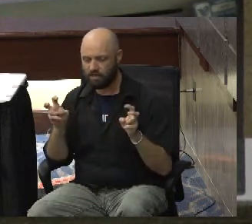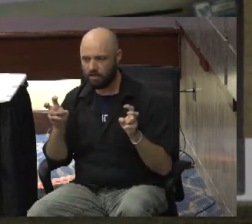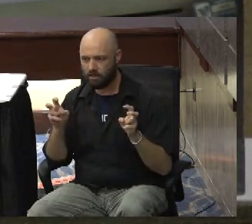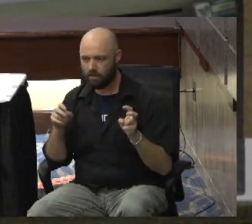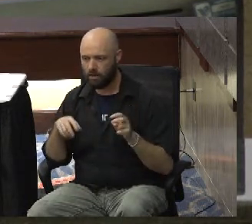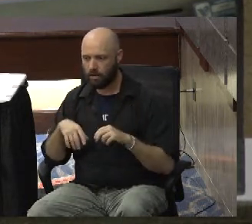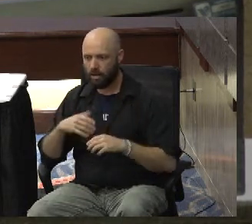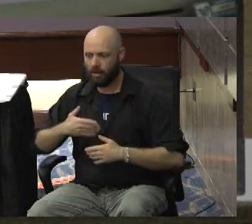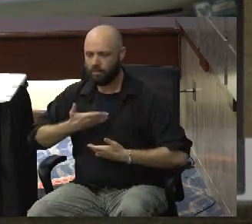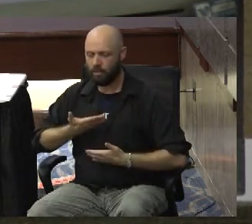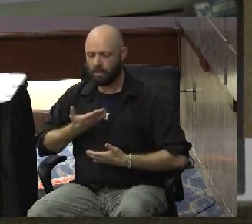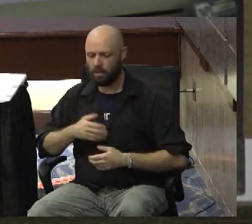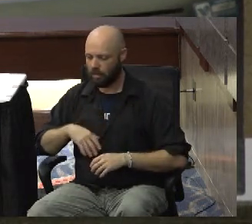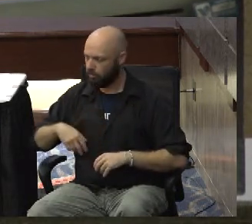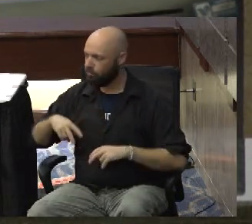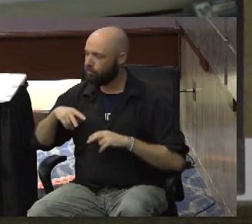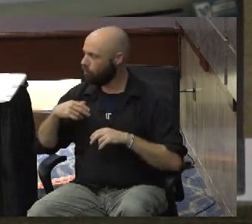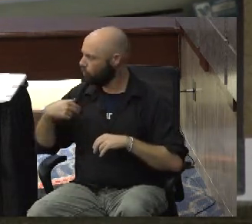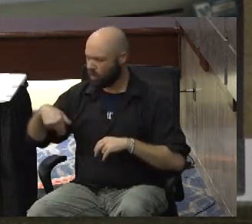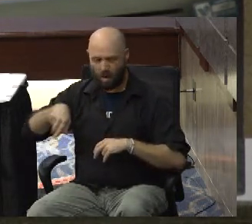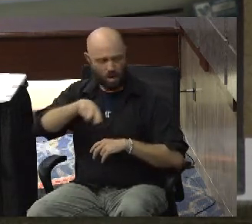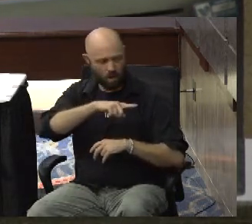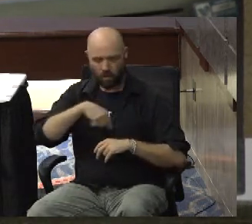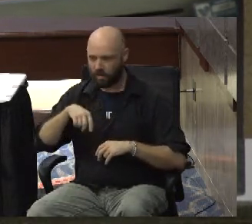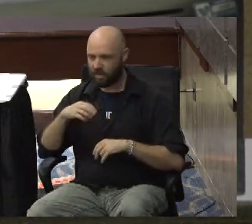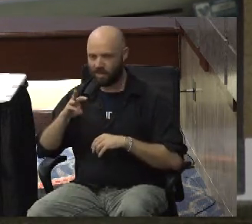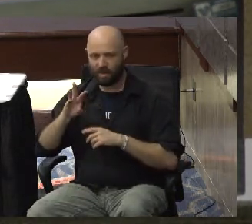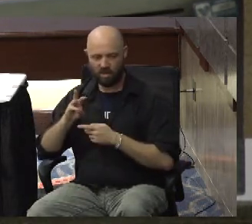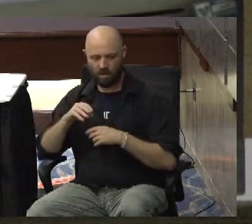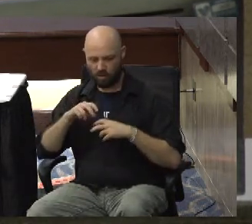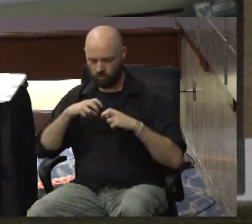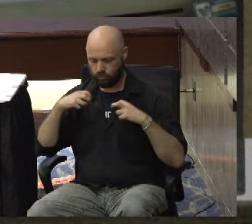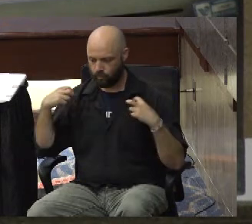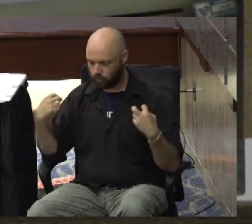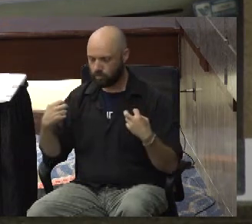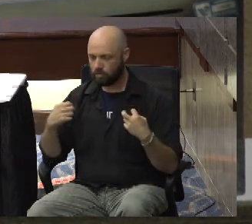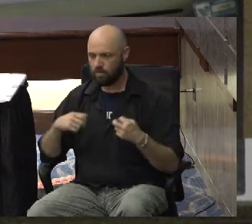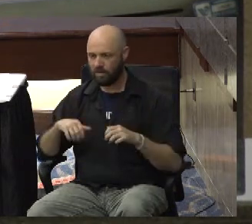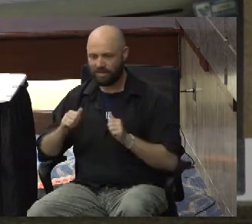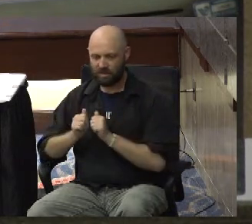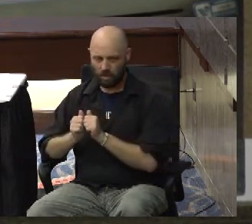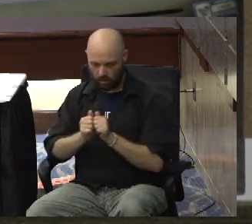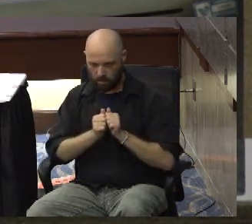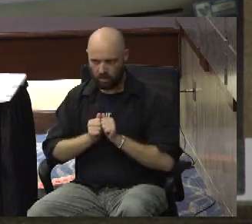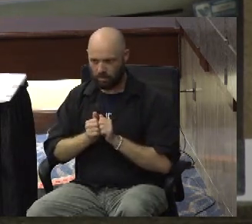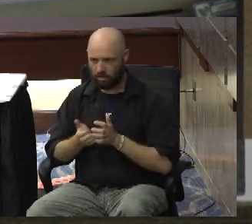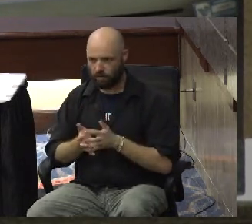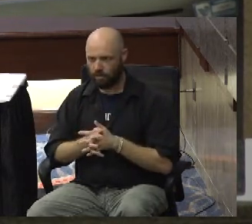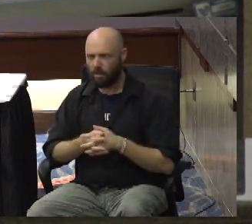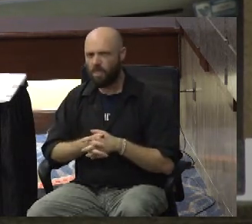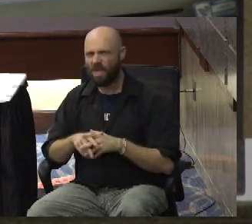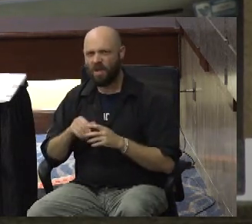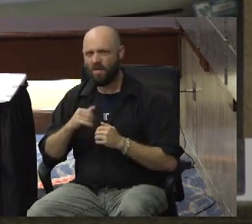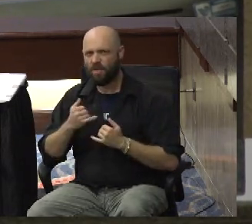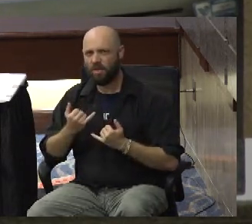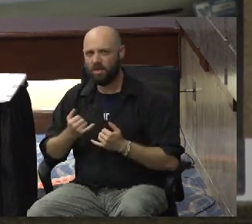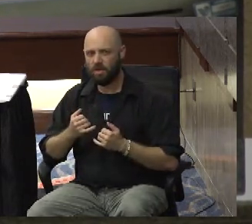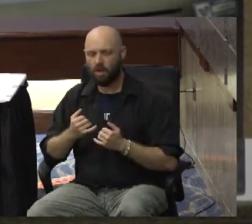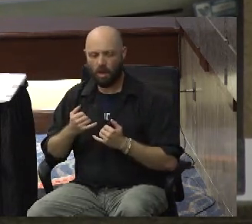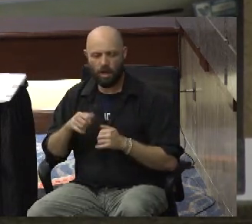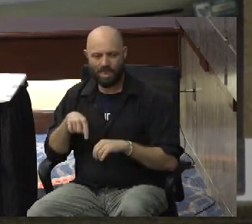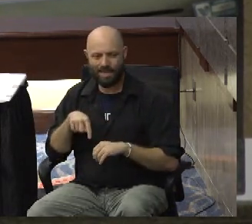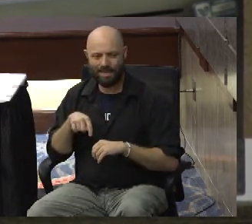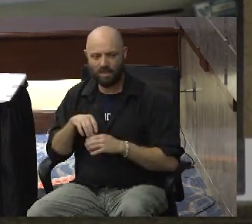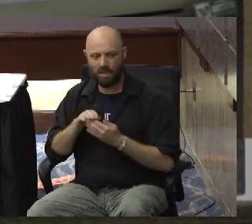we can sit at this table together. This city has a long history of being committed to the issues of human